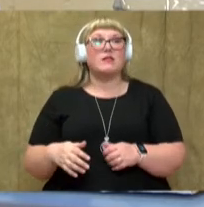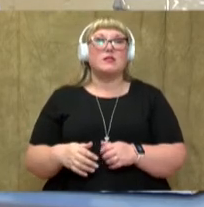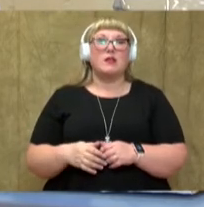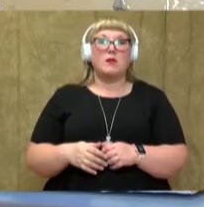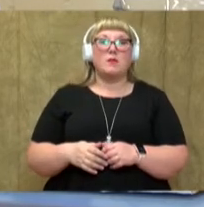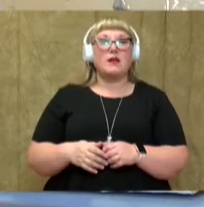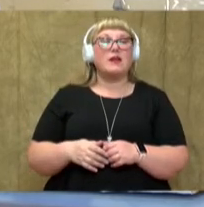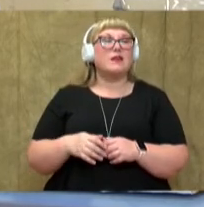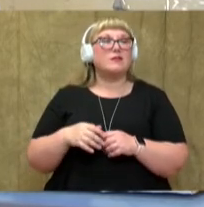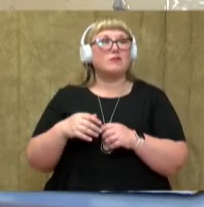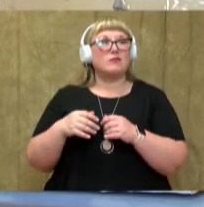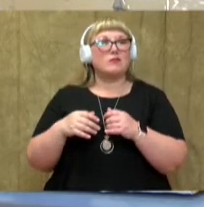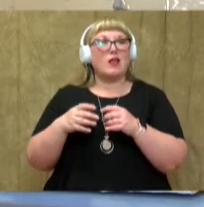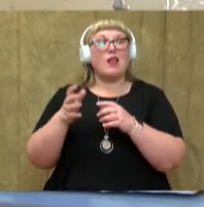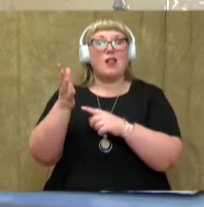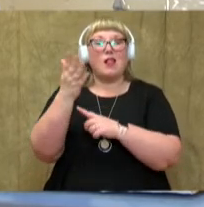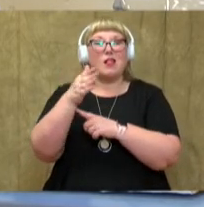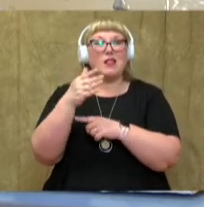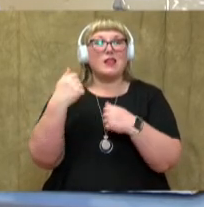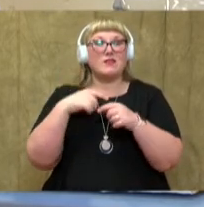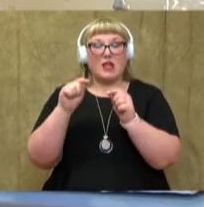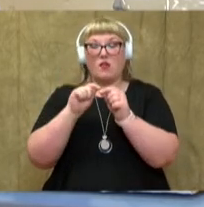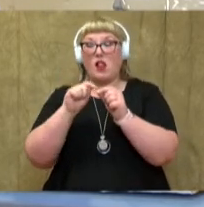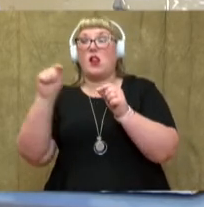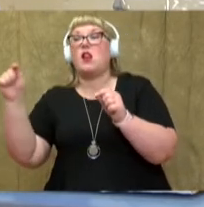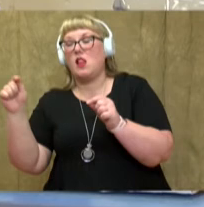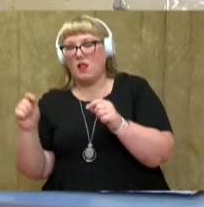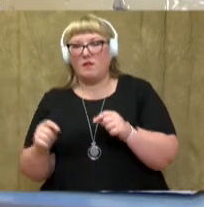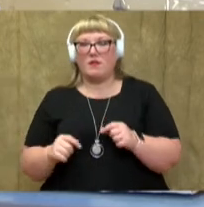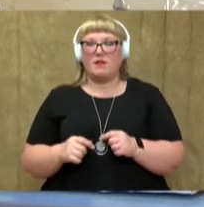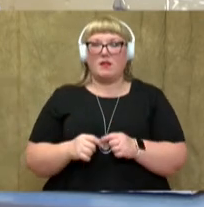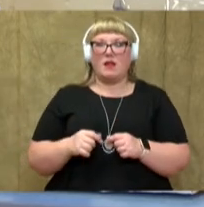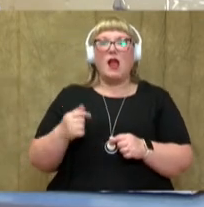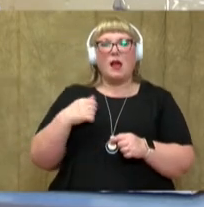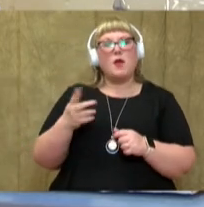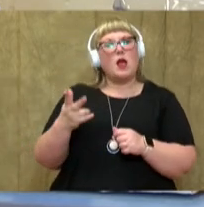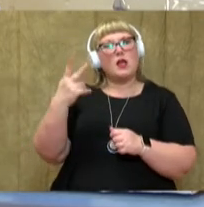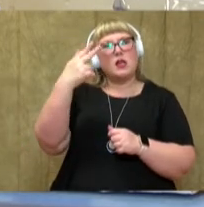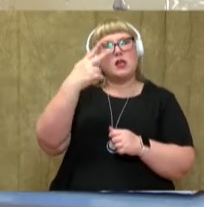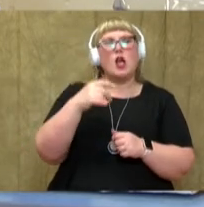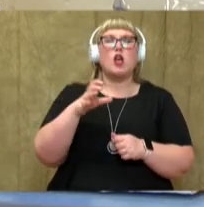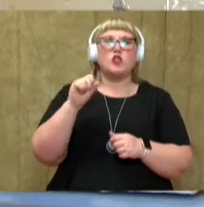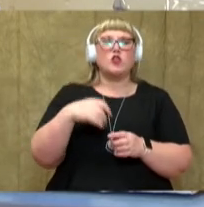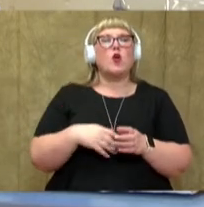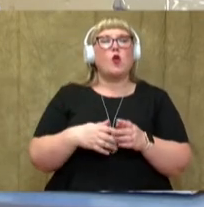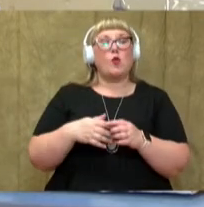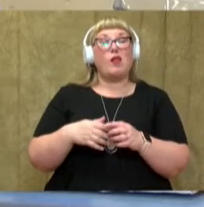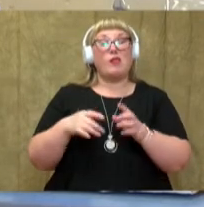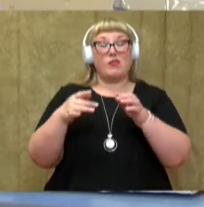out. So I'm going to cut it so that the leaf has those lines in it.